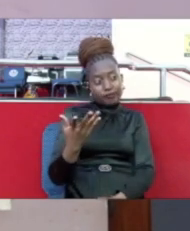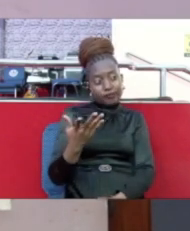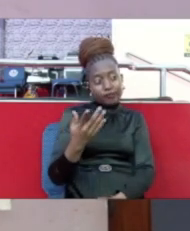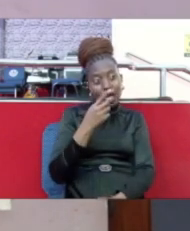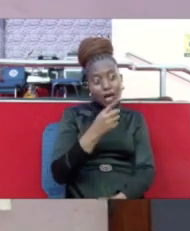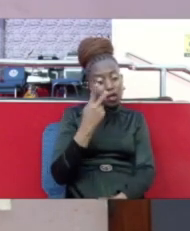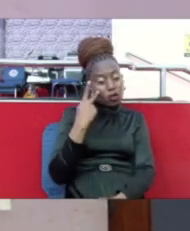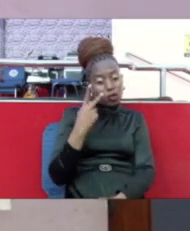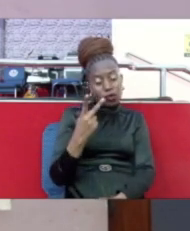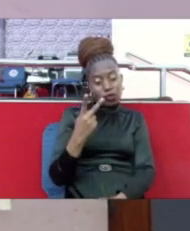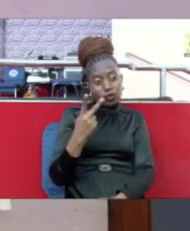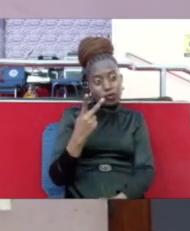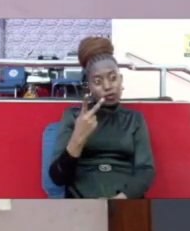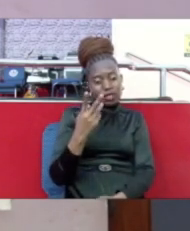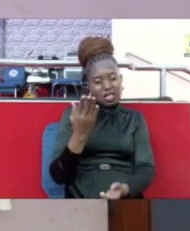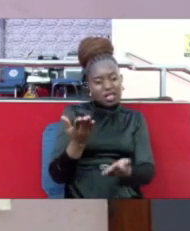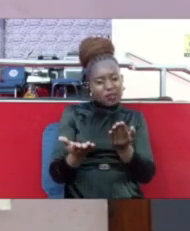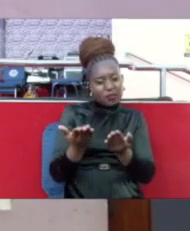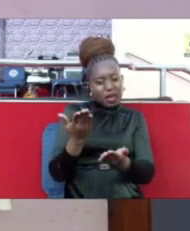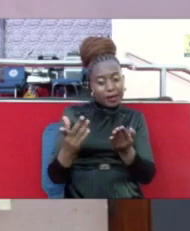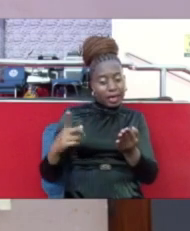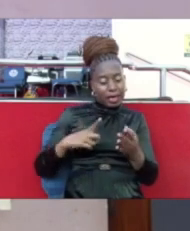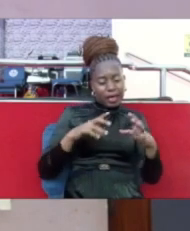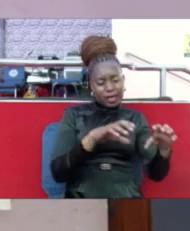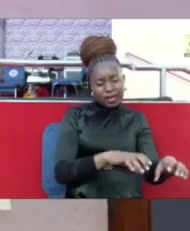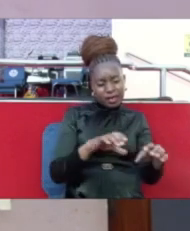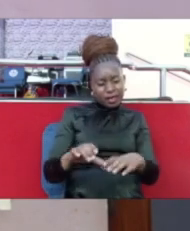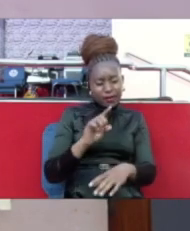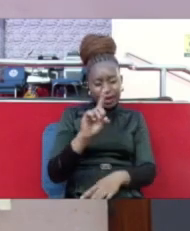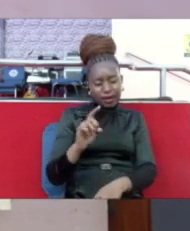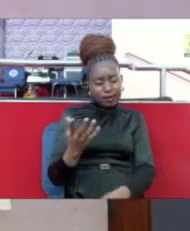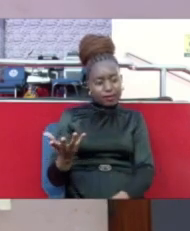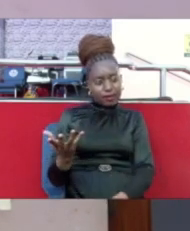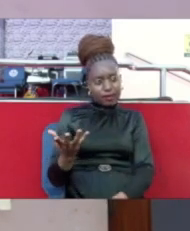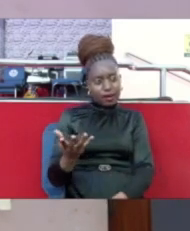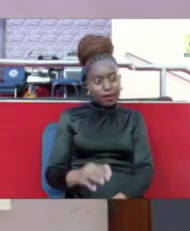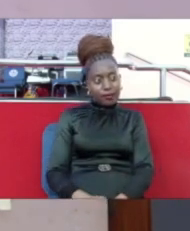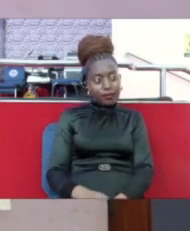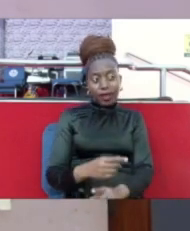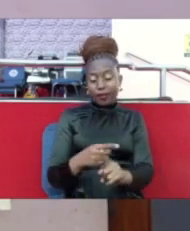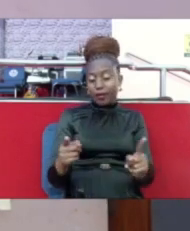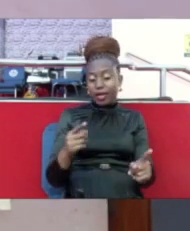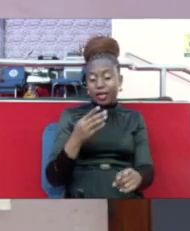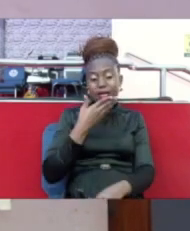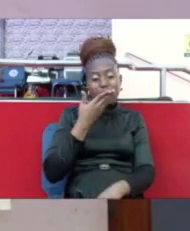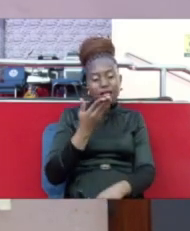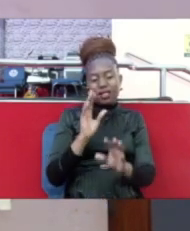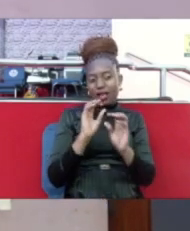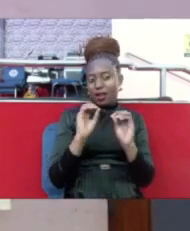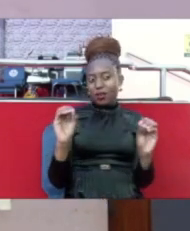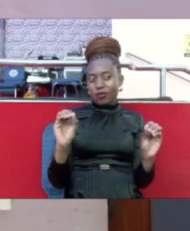see if some of them may be suffering? Je, unaangalia kuona kama pengine wengine wanateseka? And they said no. Na wakasema